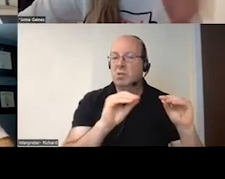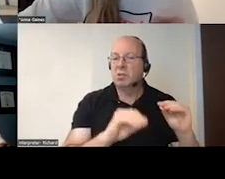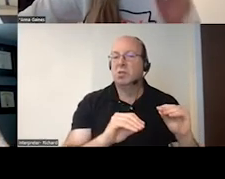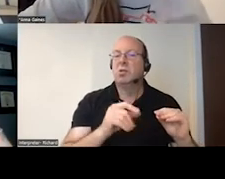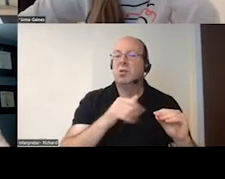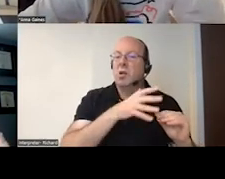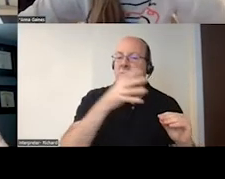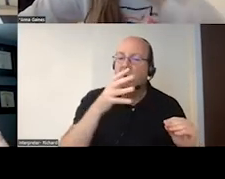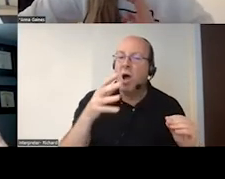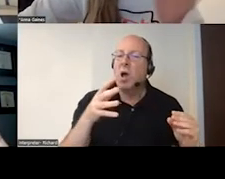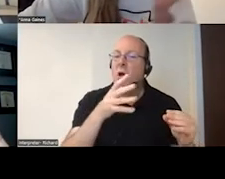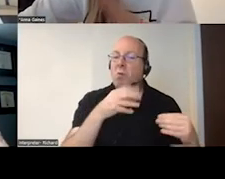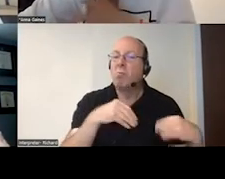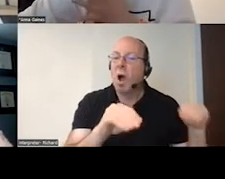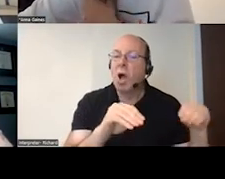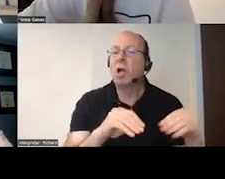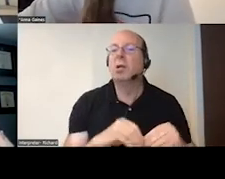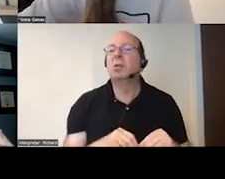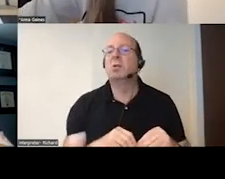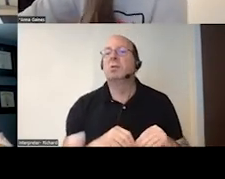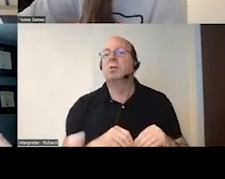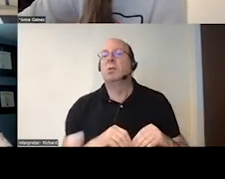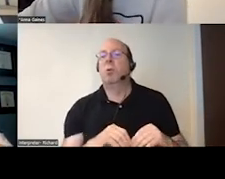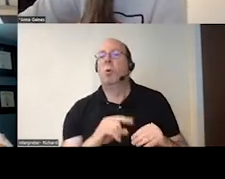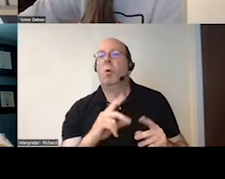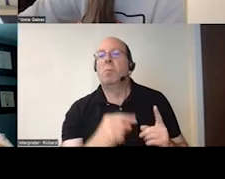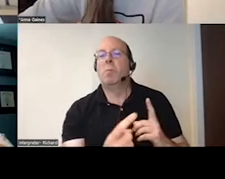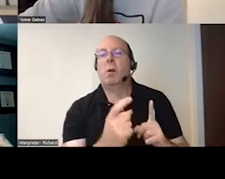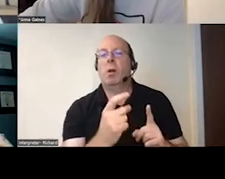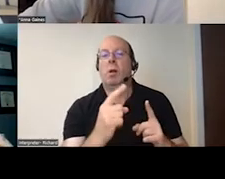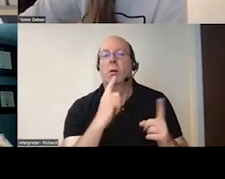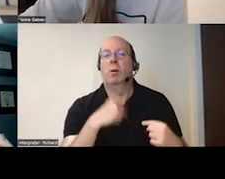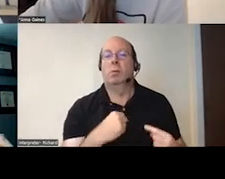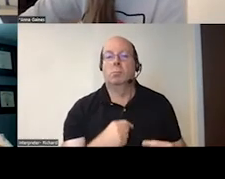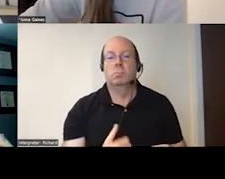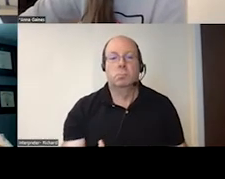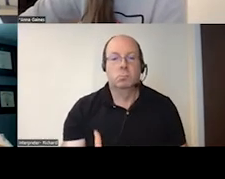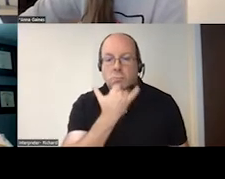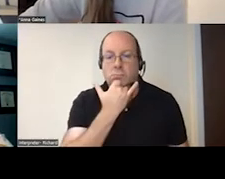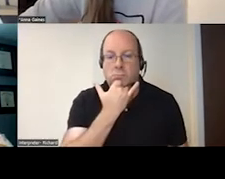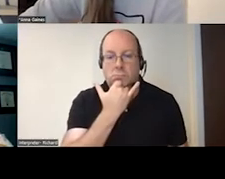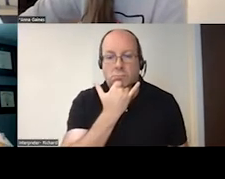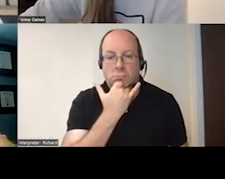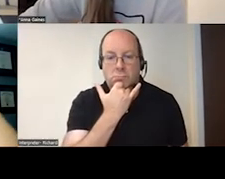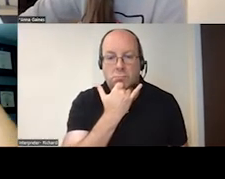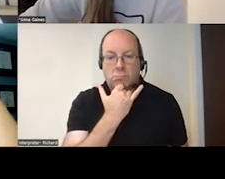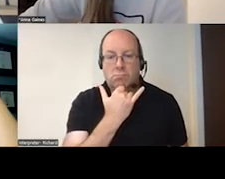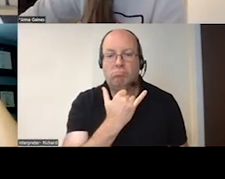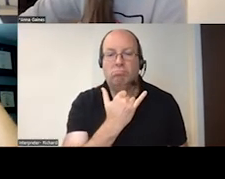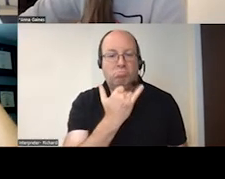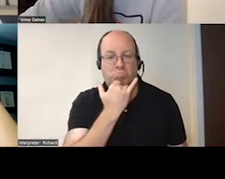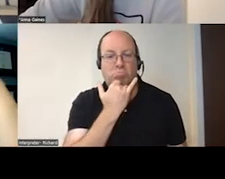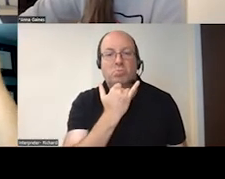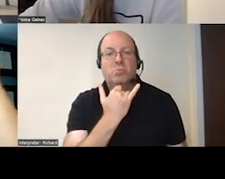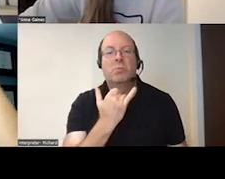markets versus like custom orders. And we couldn't have been any more wrong. And so now